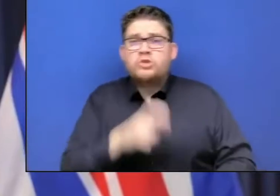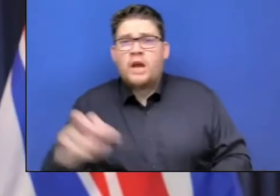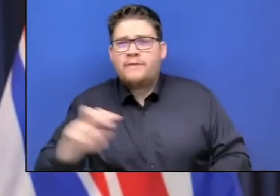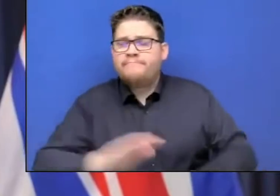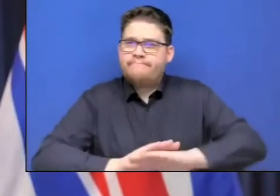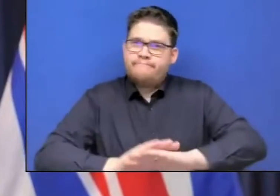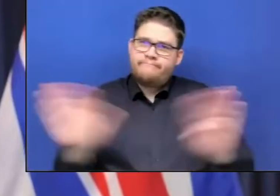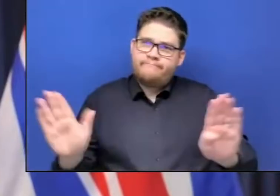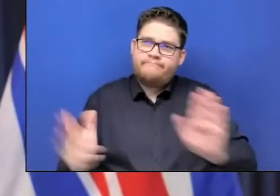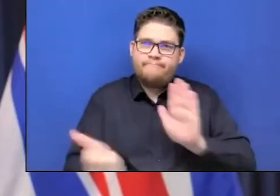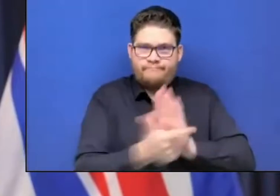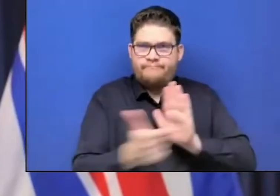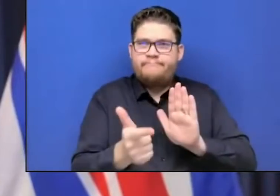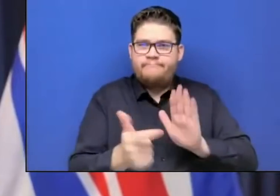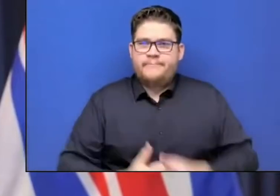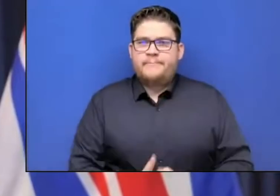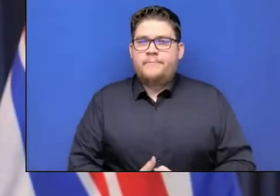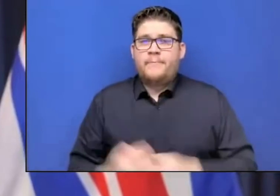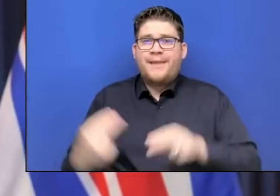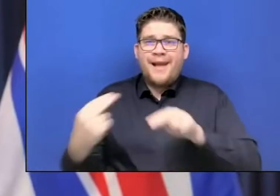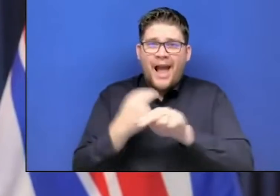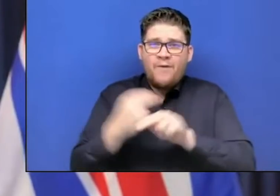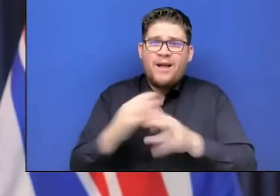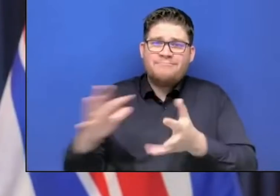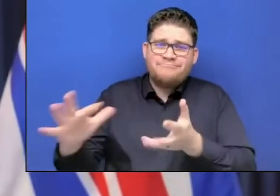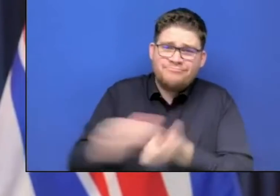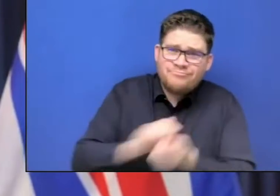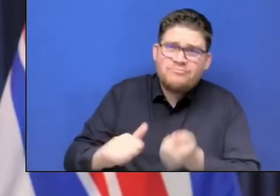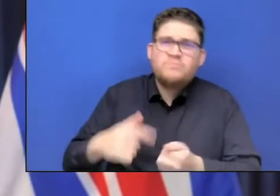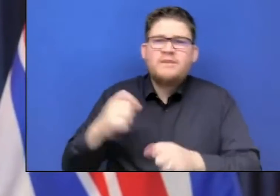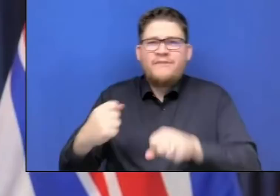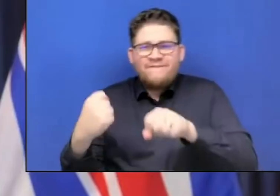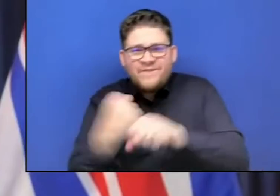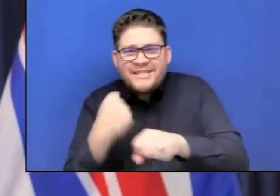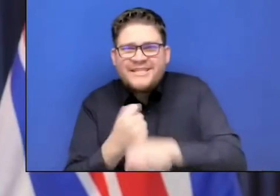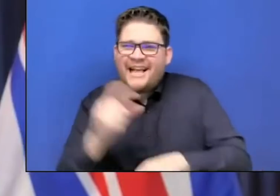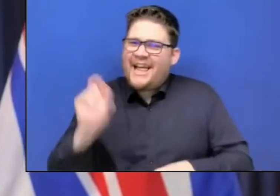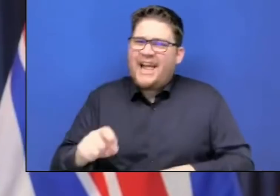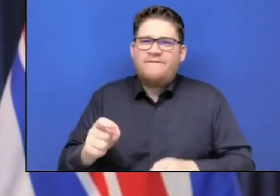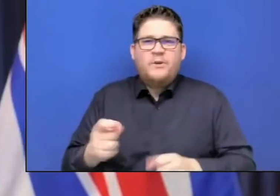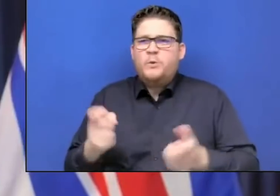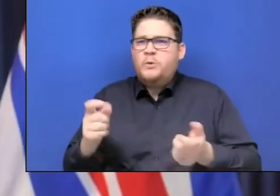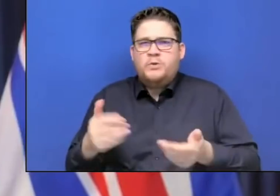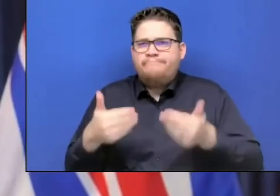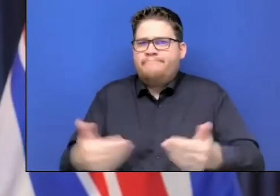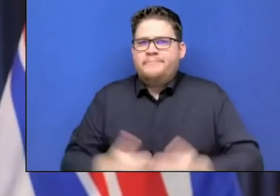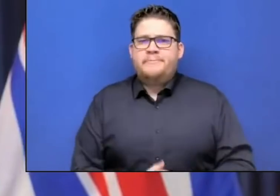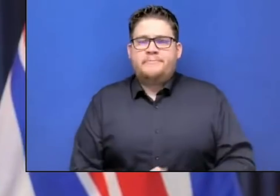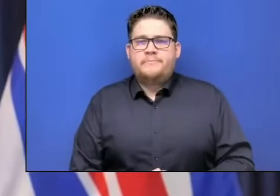is crippled, and we need to ensure that it comes back online as quickly as possible, and we are prioritizing essential